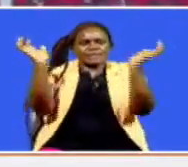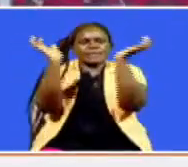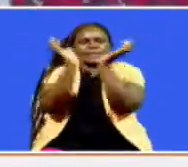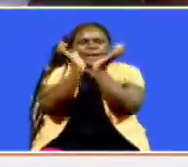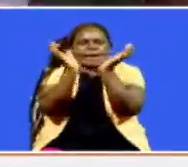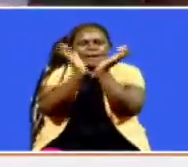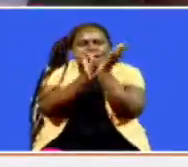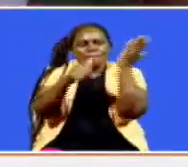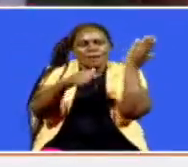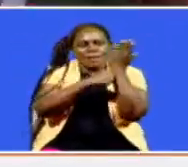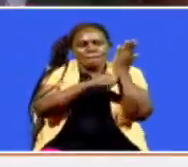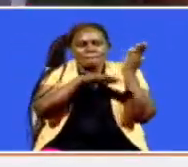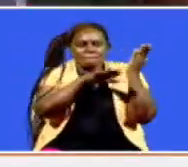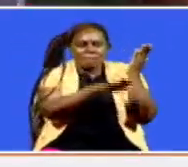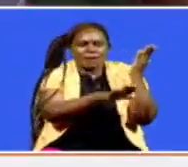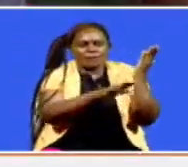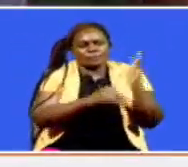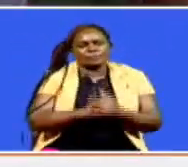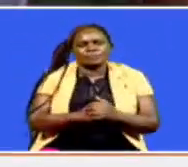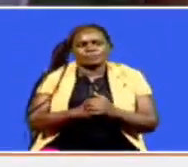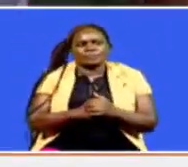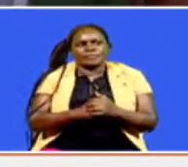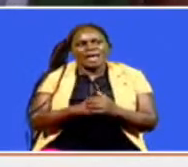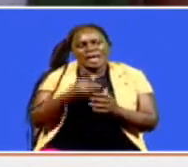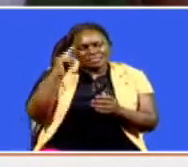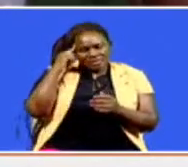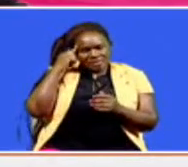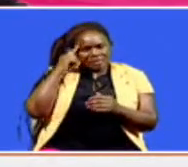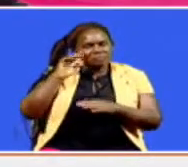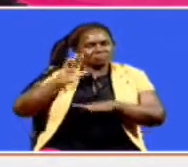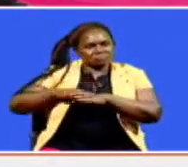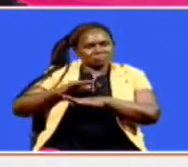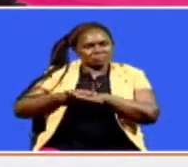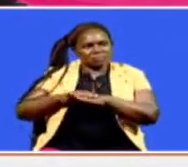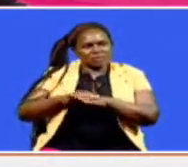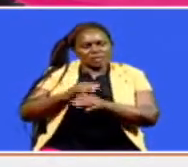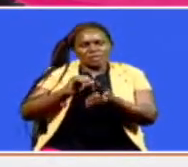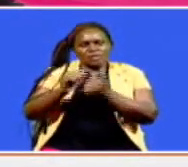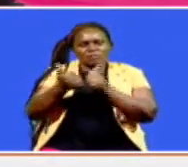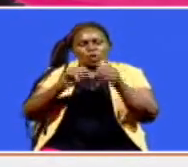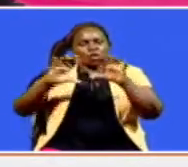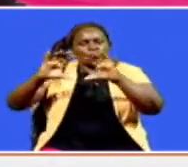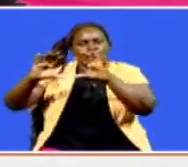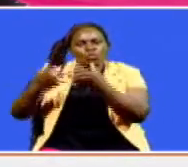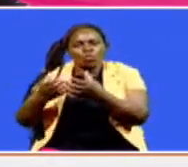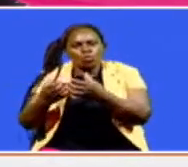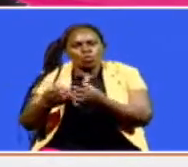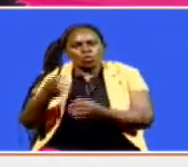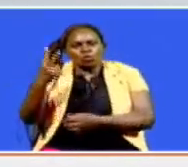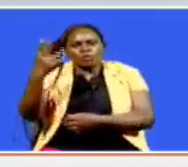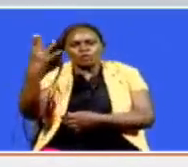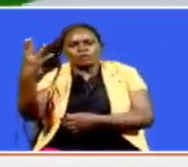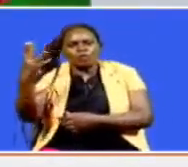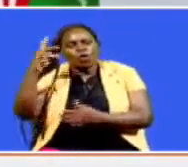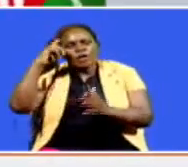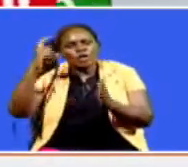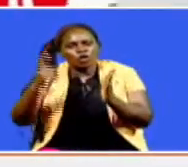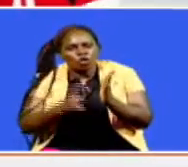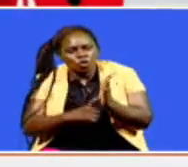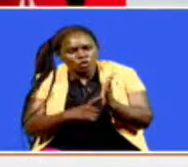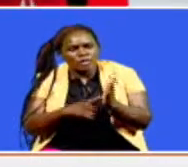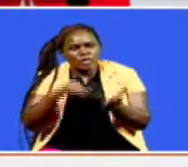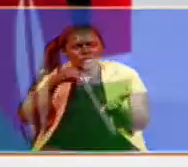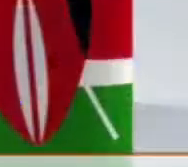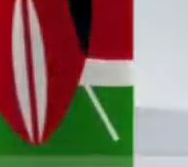Stadium after him. I think he deserved it. In the sports category, 24 people were recognized, among